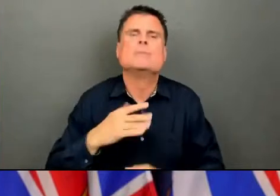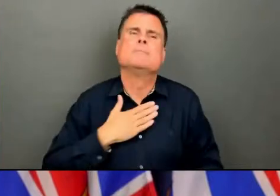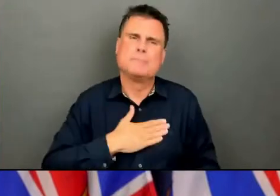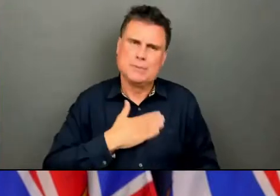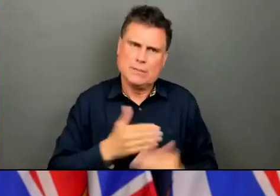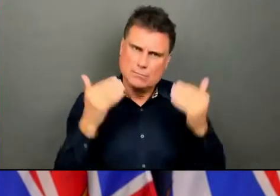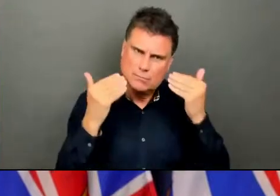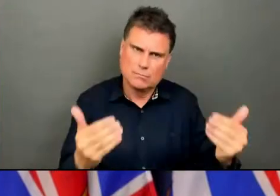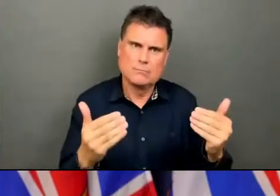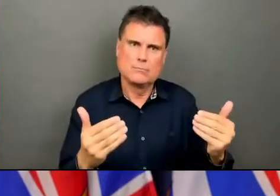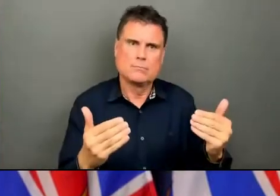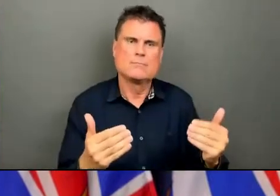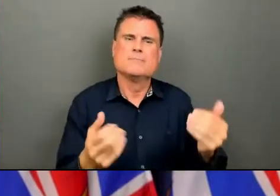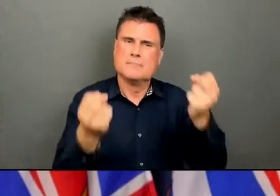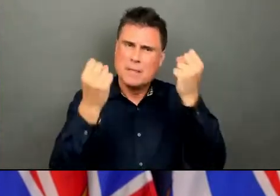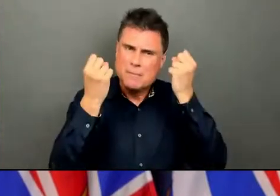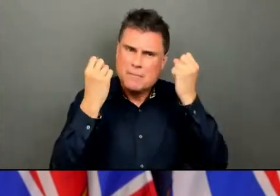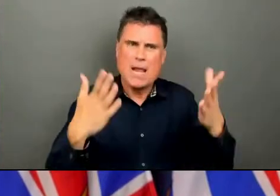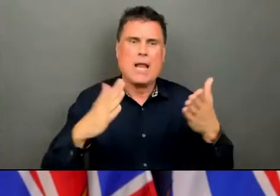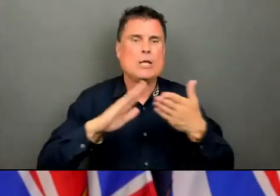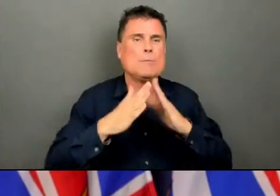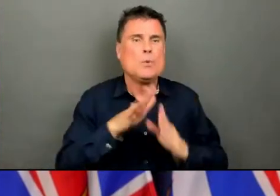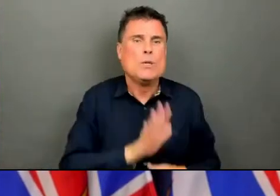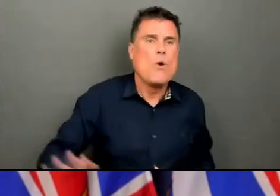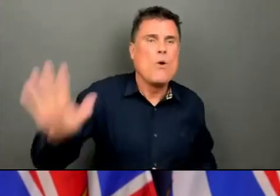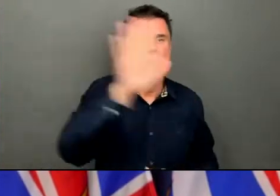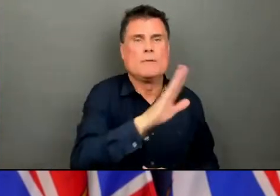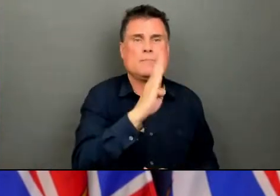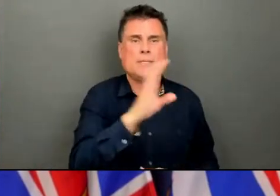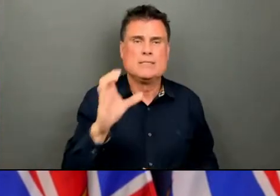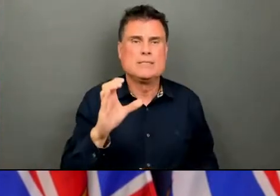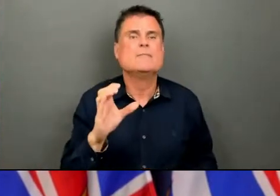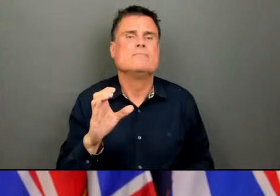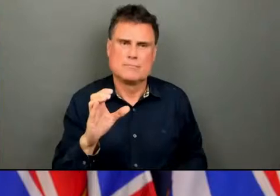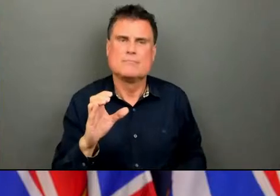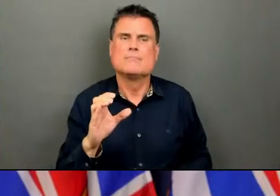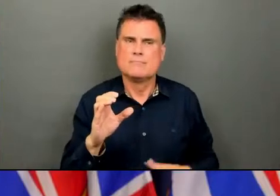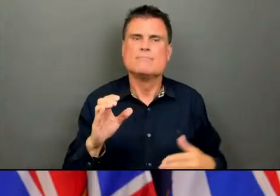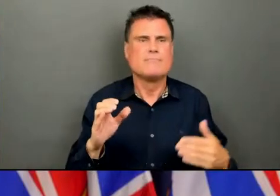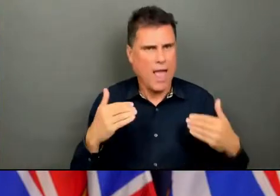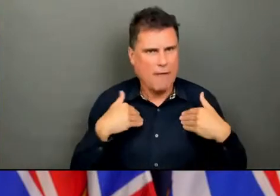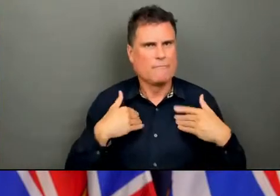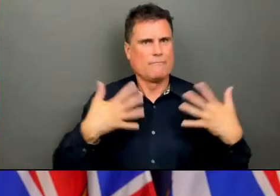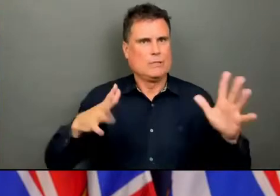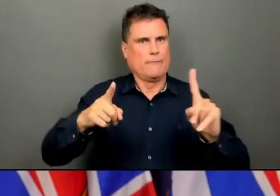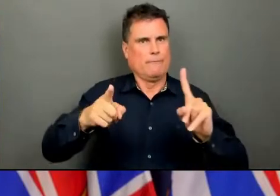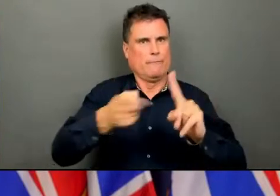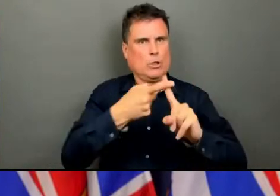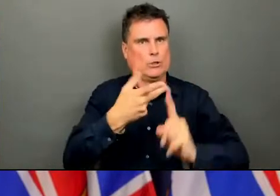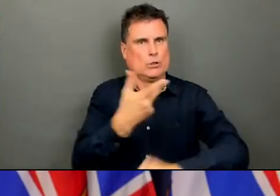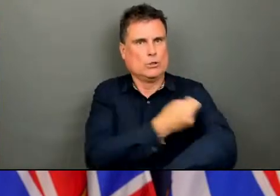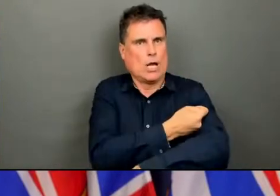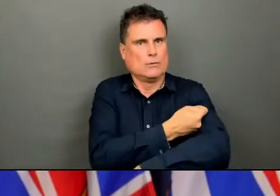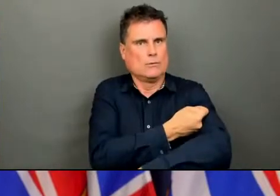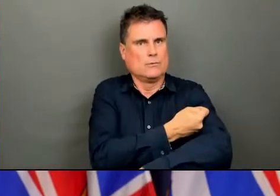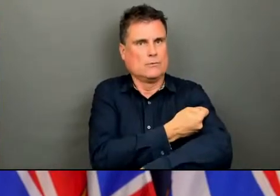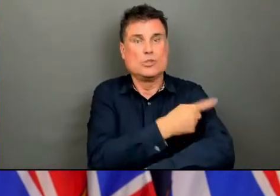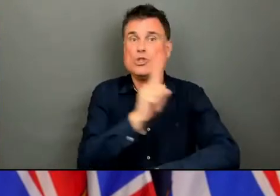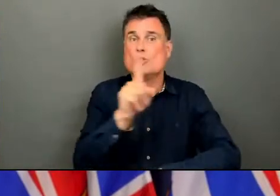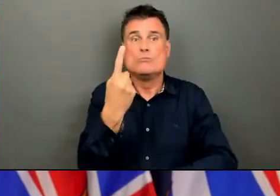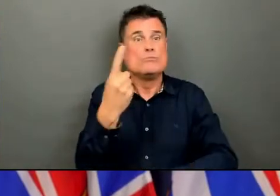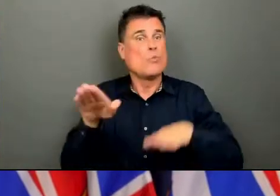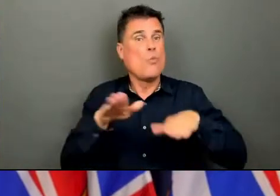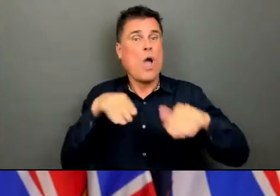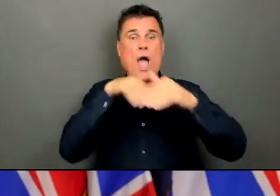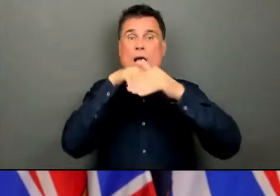dozens of communities across BC, there are first dose, walk-up vaccination clinics available.